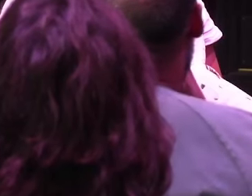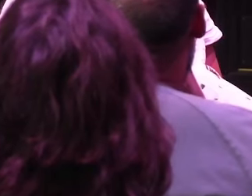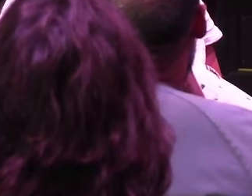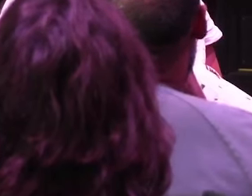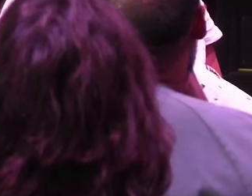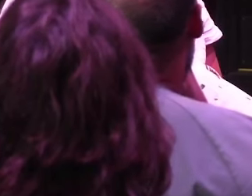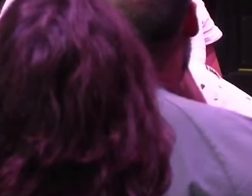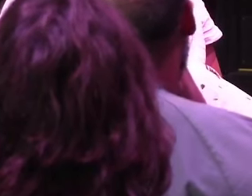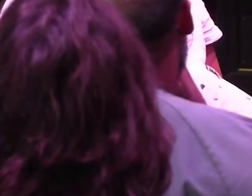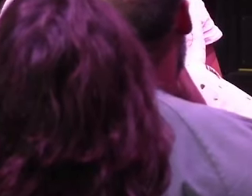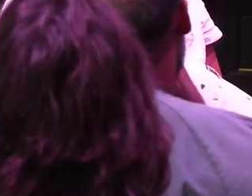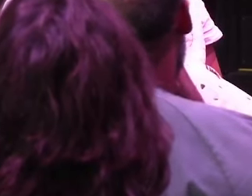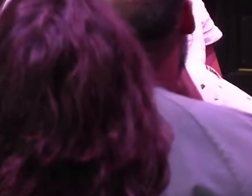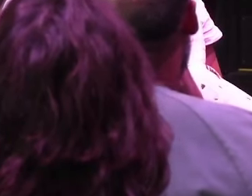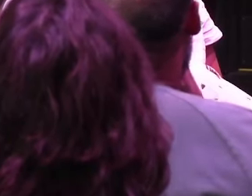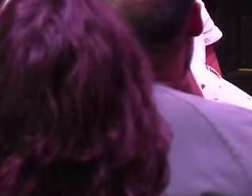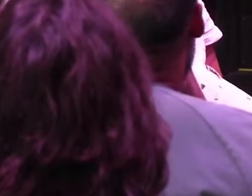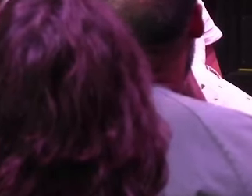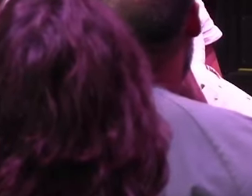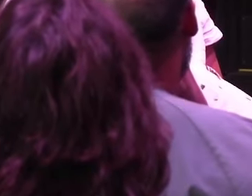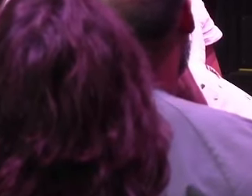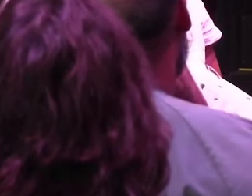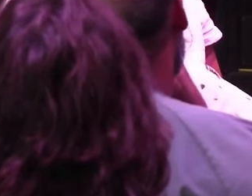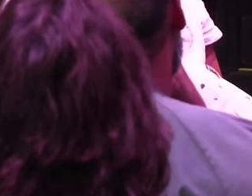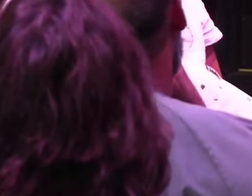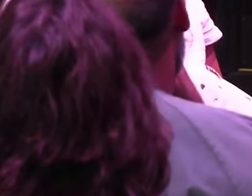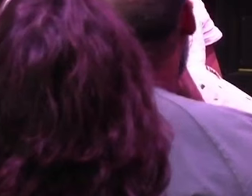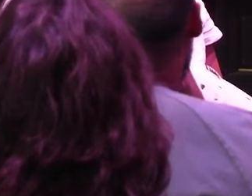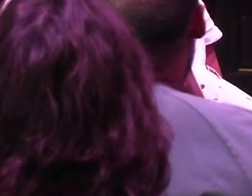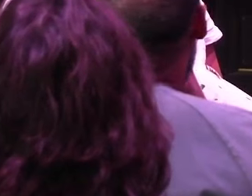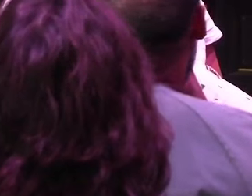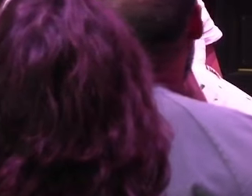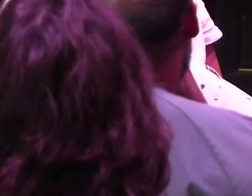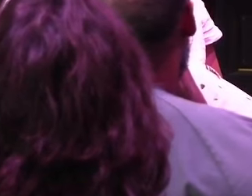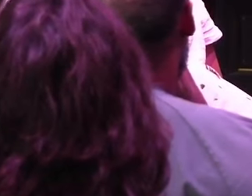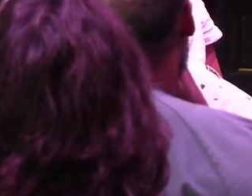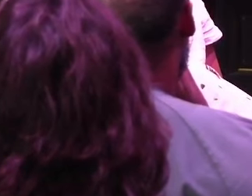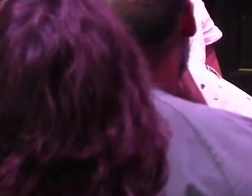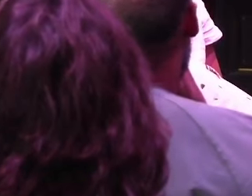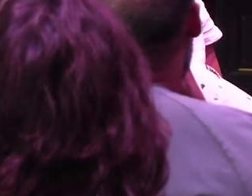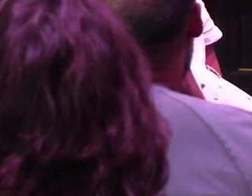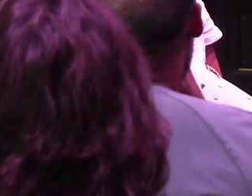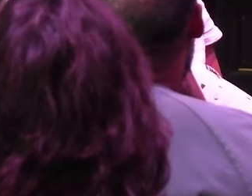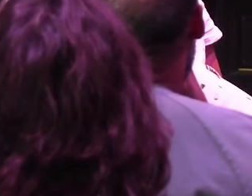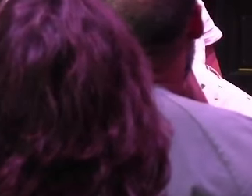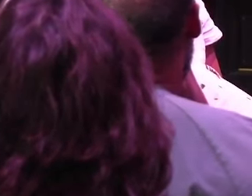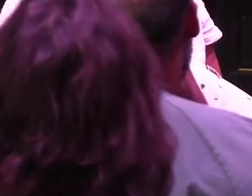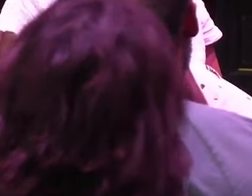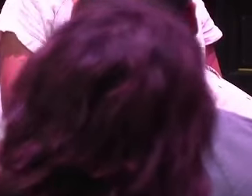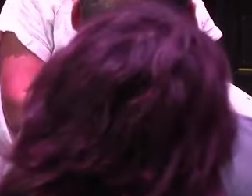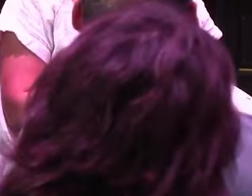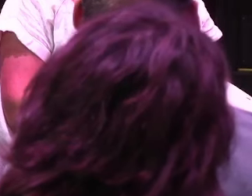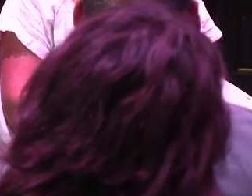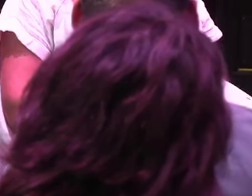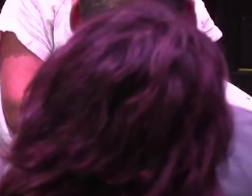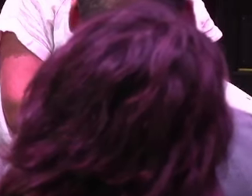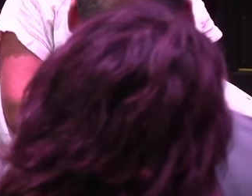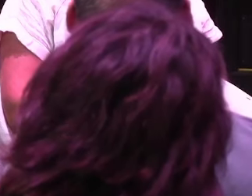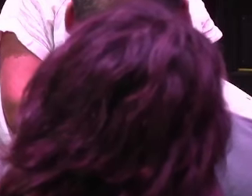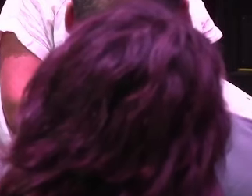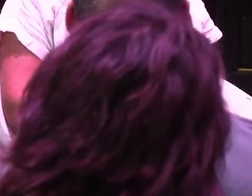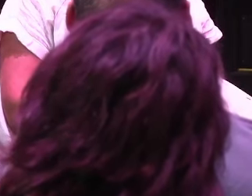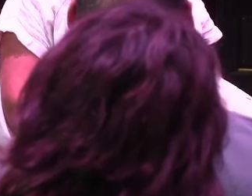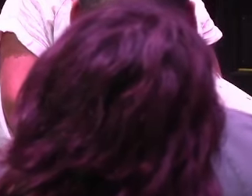dance traditions. And I've just been thinking about how, as a society, we've really sort of siloed